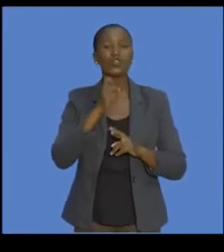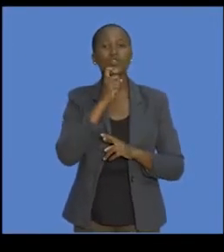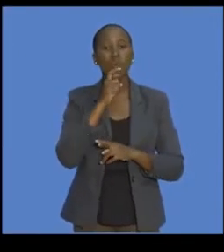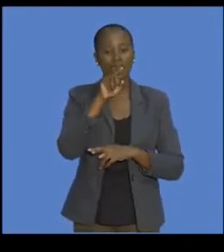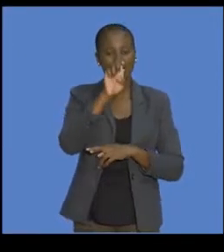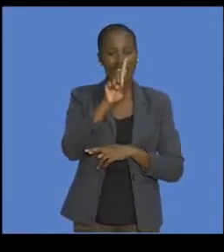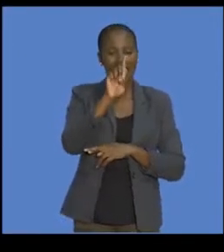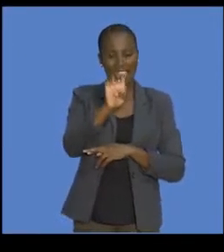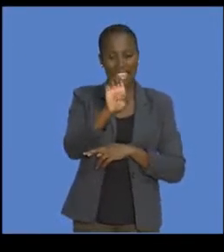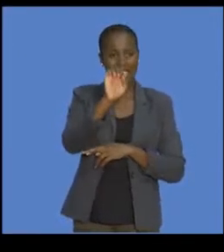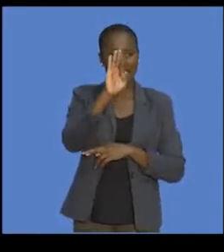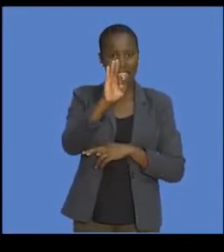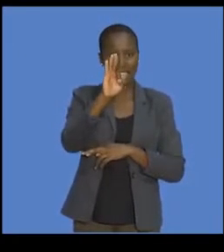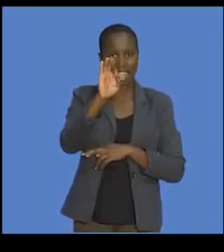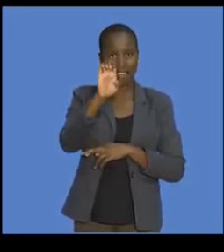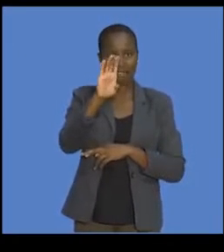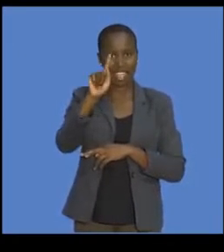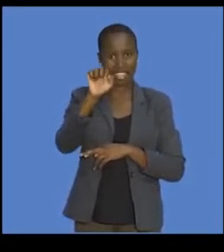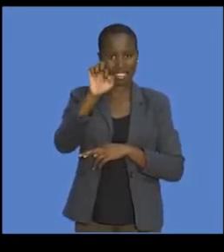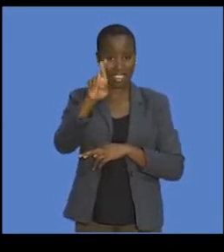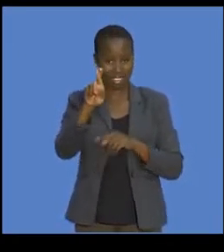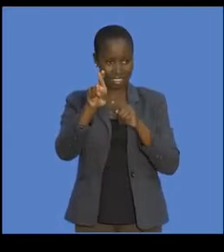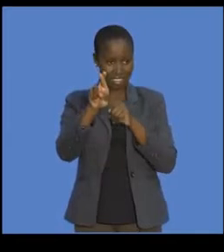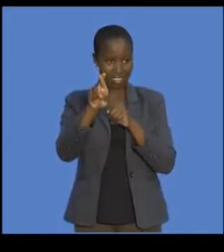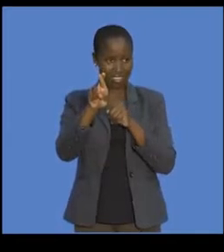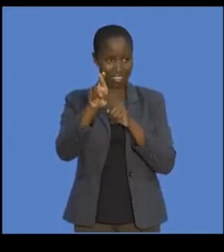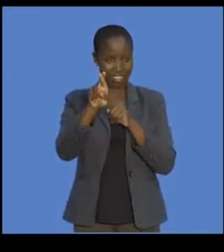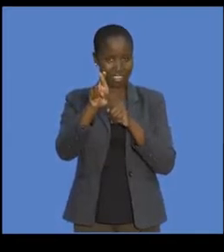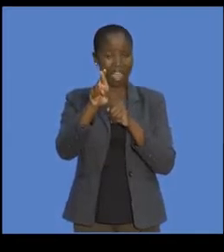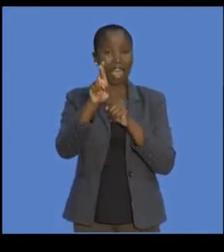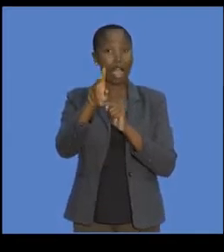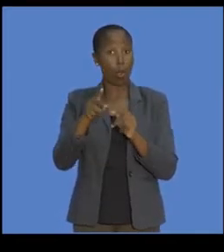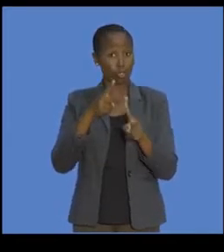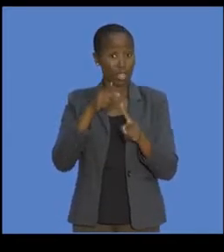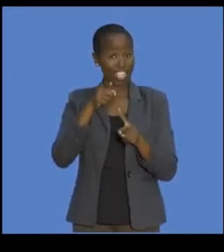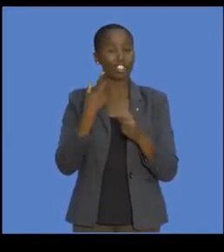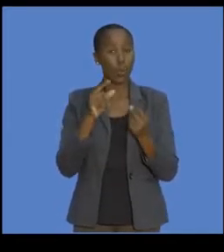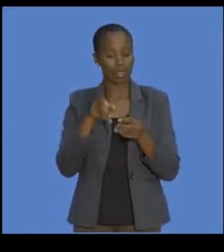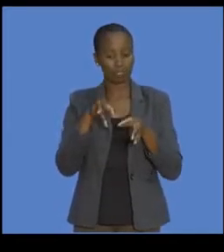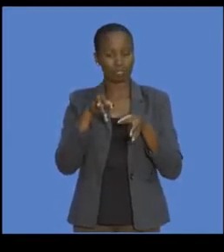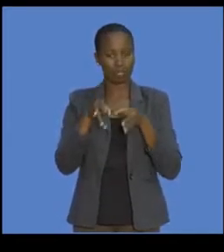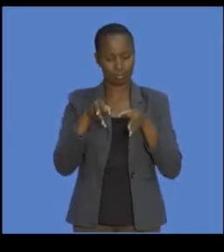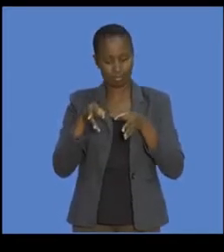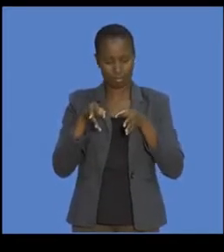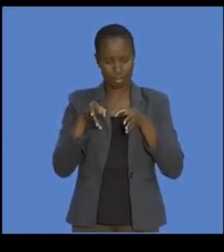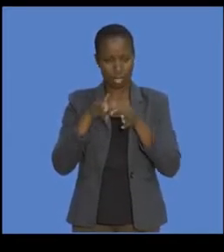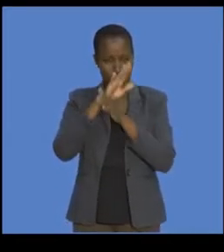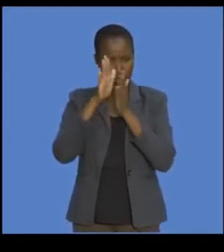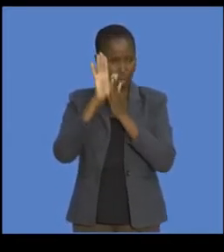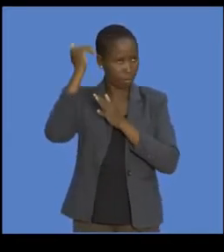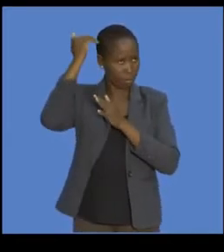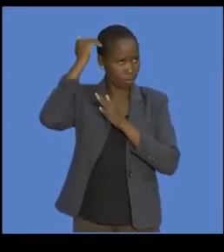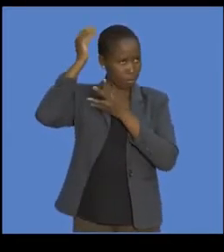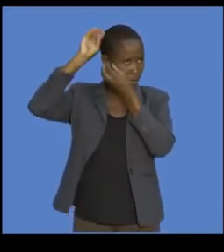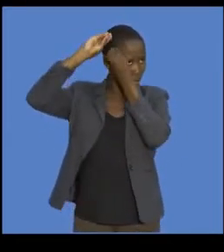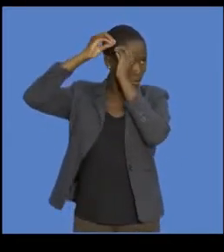that control center is once again going to interpret that, and it's going to send information that then